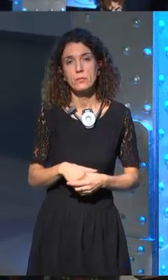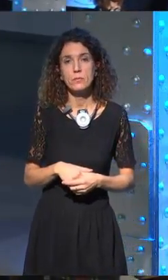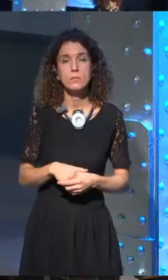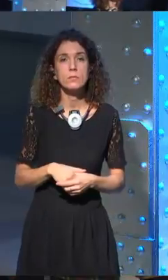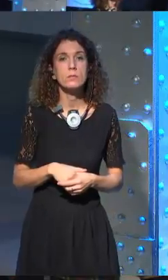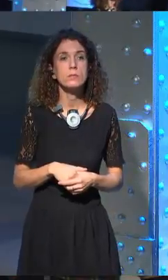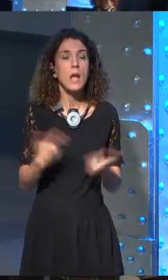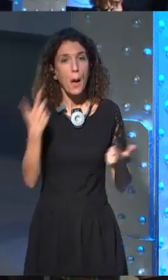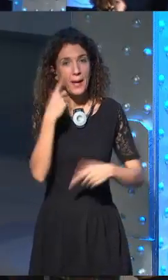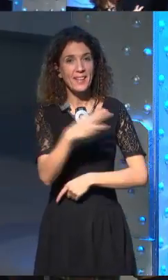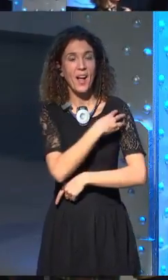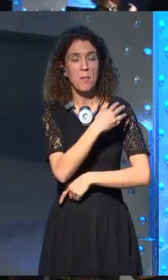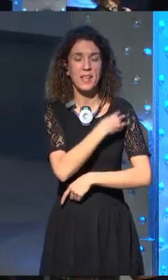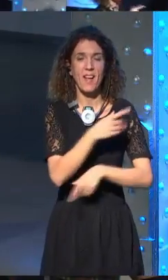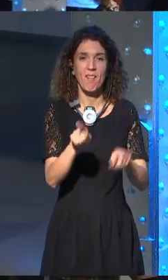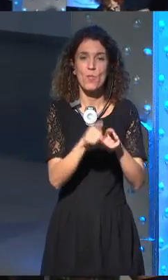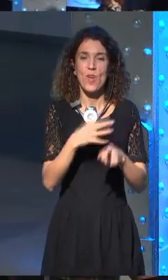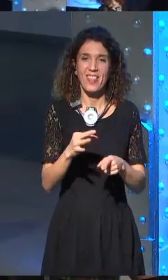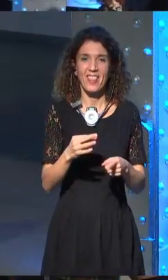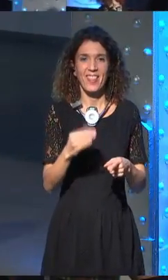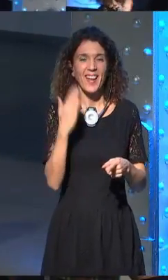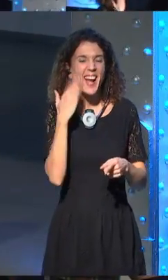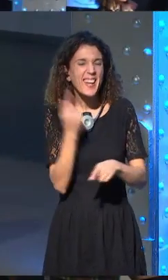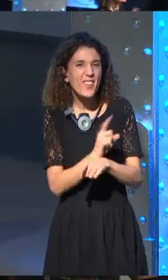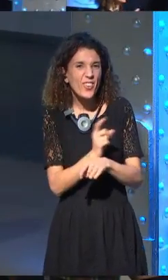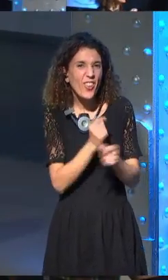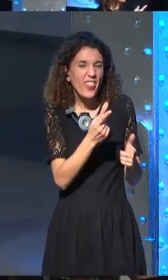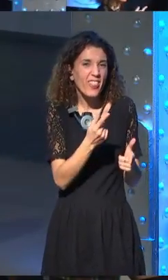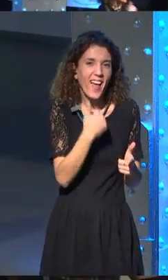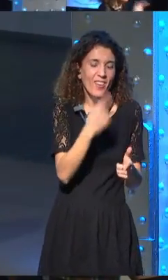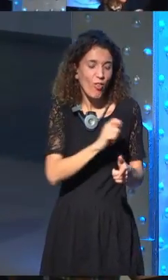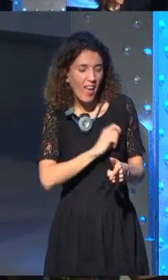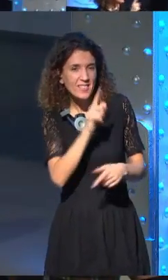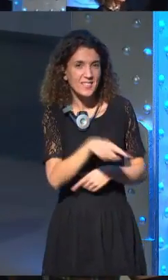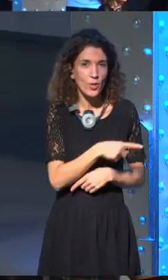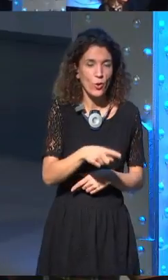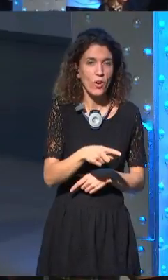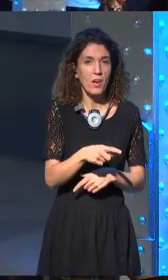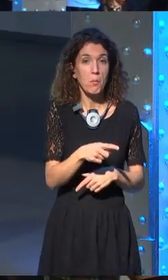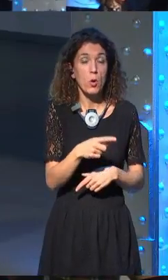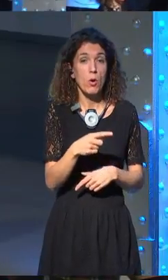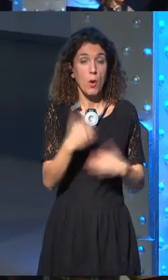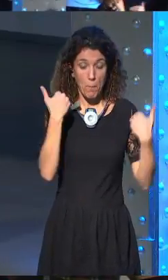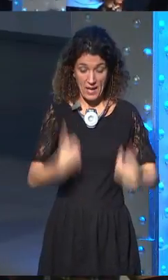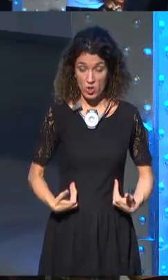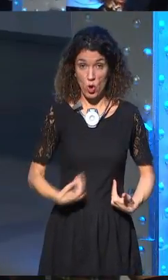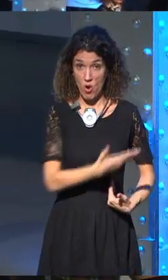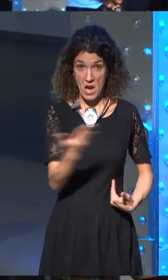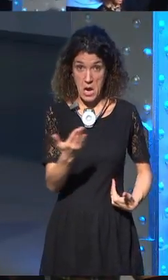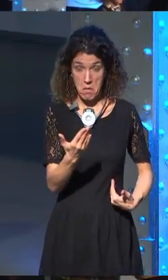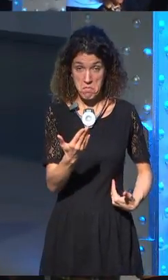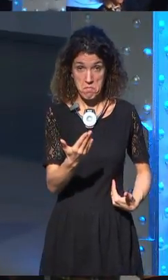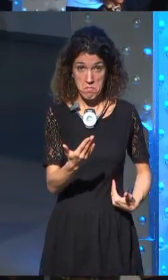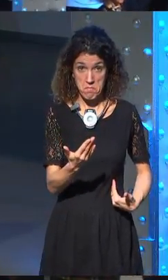I don't know, Captain, if you got attached to those rodents, because apart from human